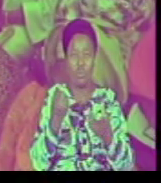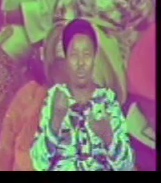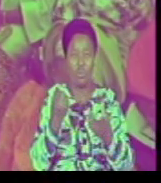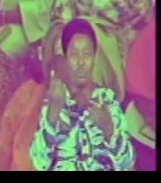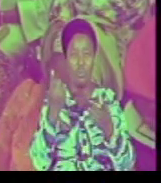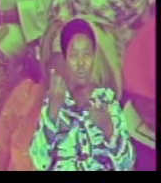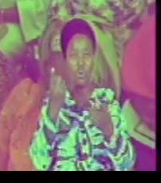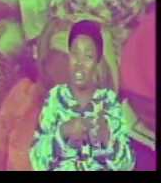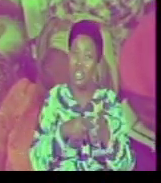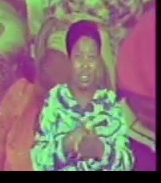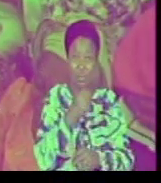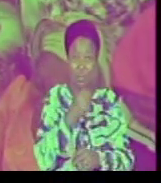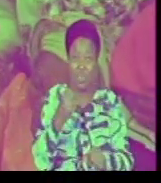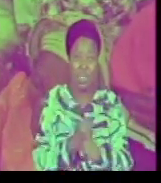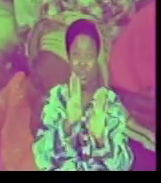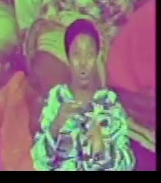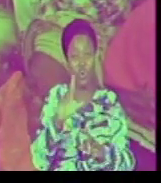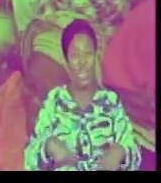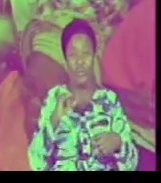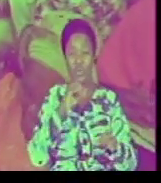closed against fear.